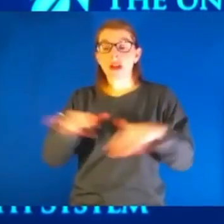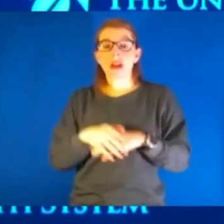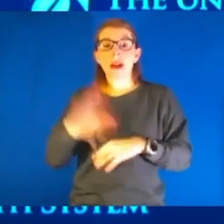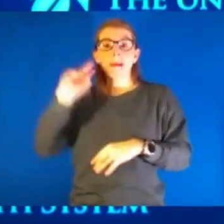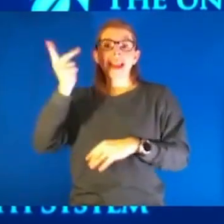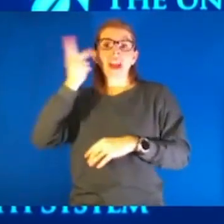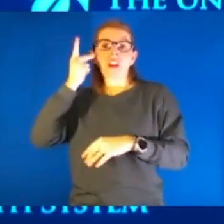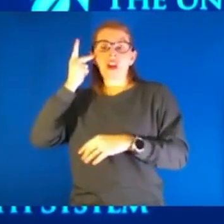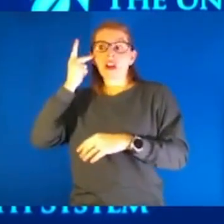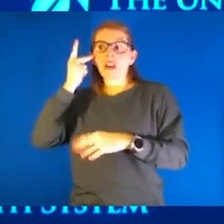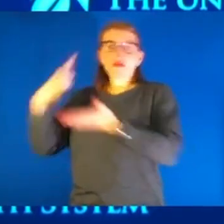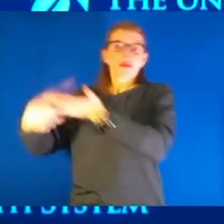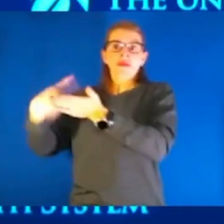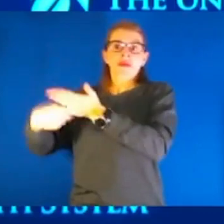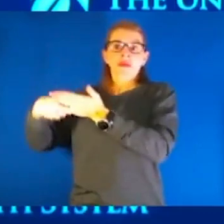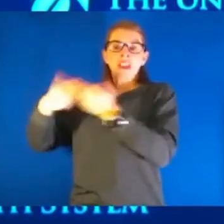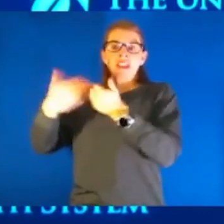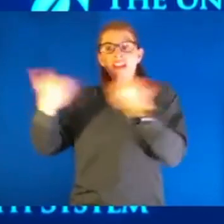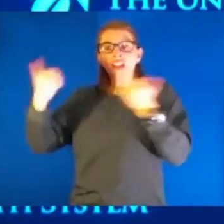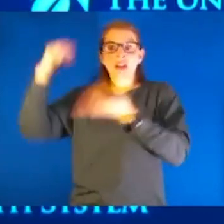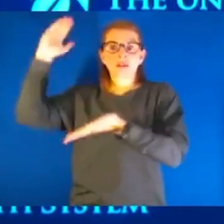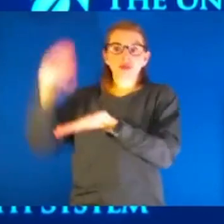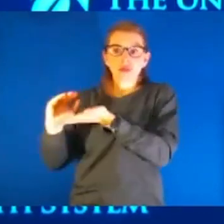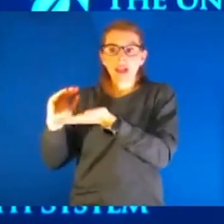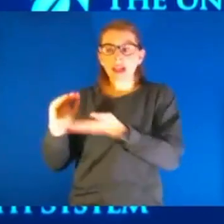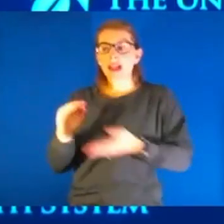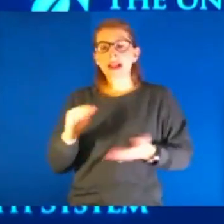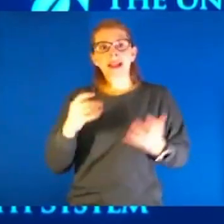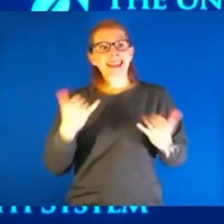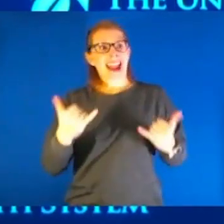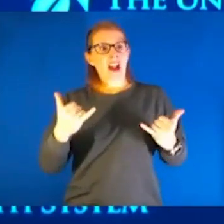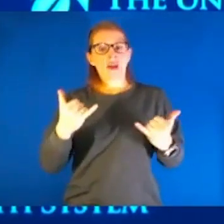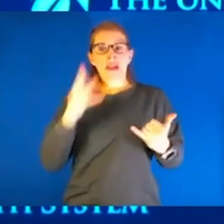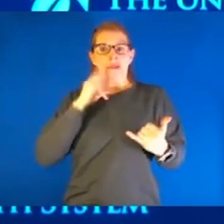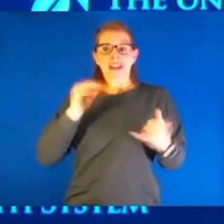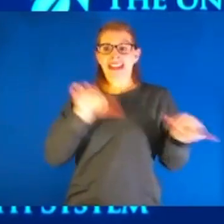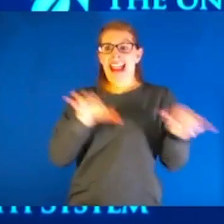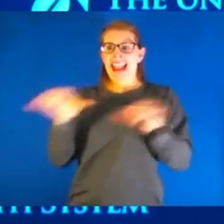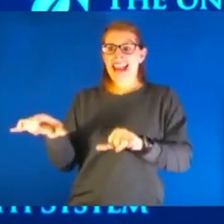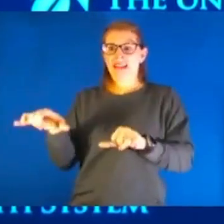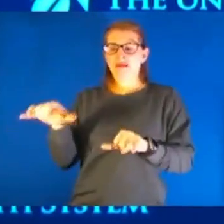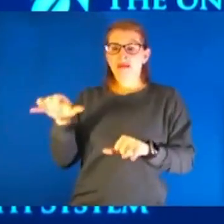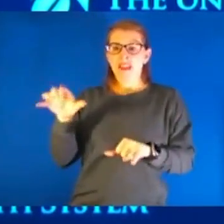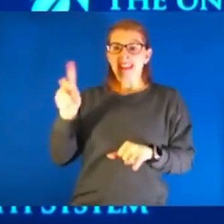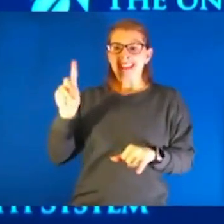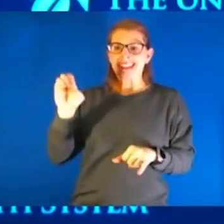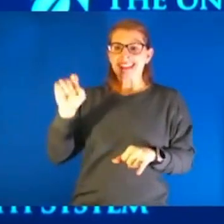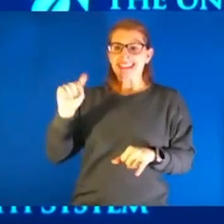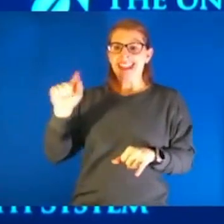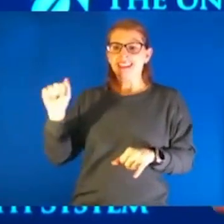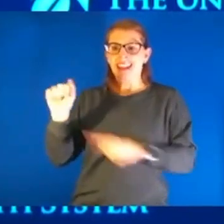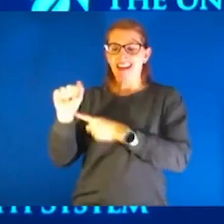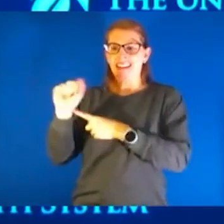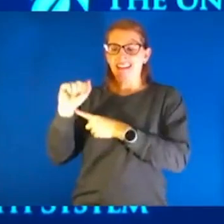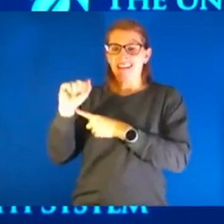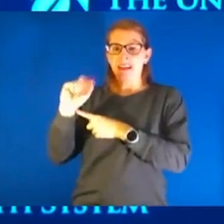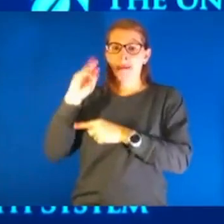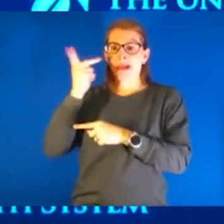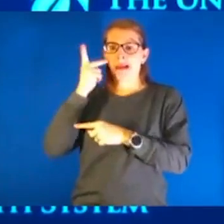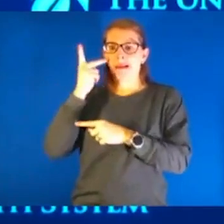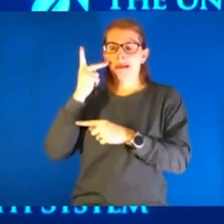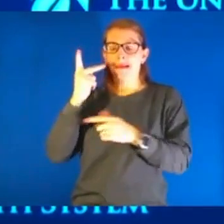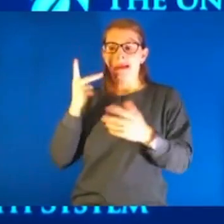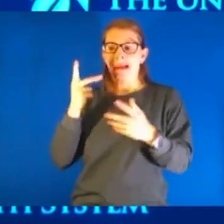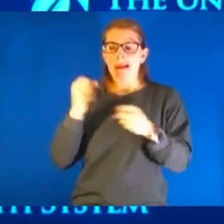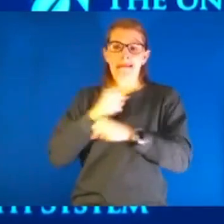political divisions we experience today around the Delta variant, both here in the United States and across the world, which clearly make fighting this pandemic